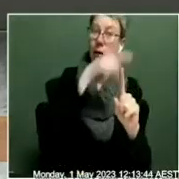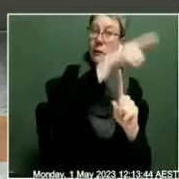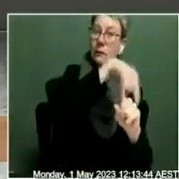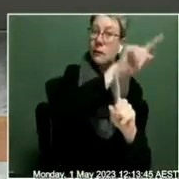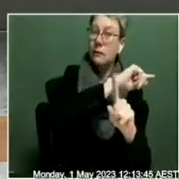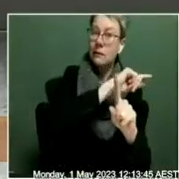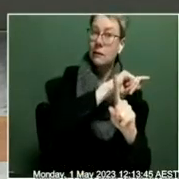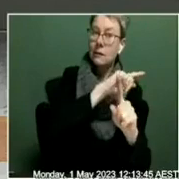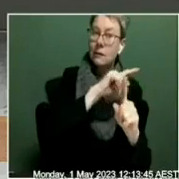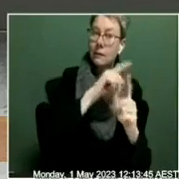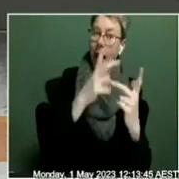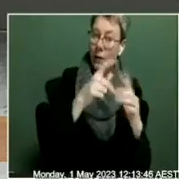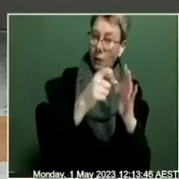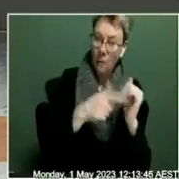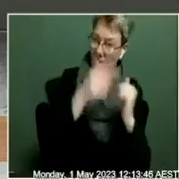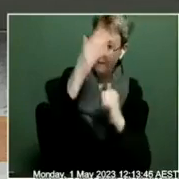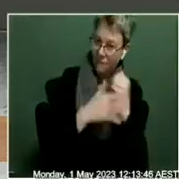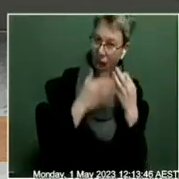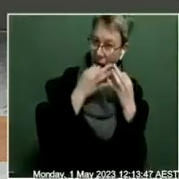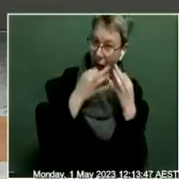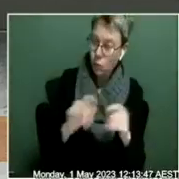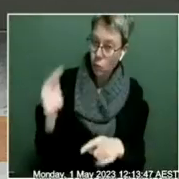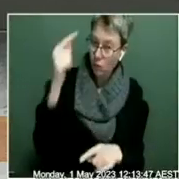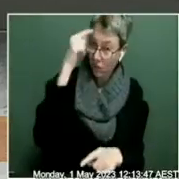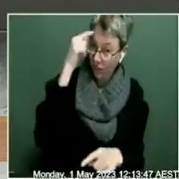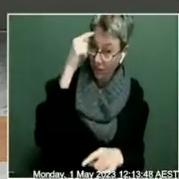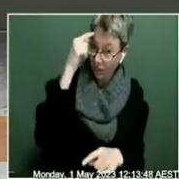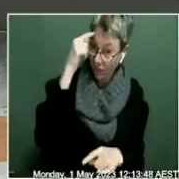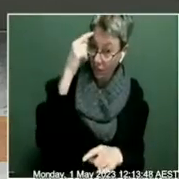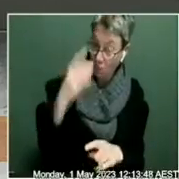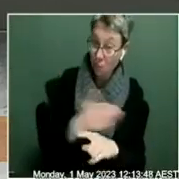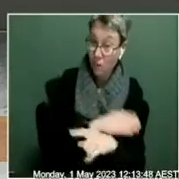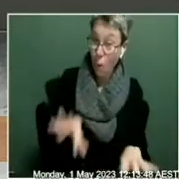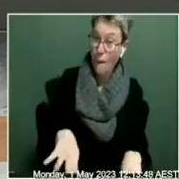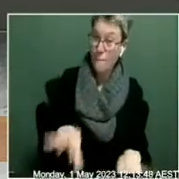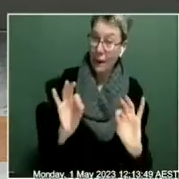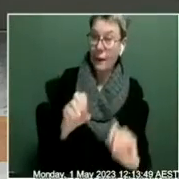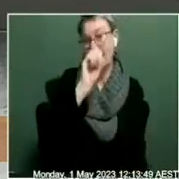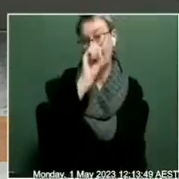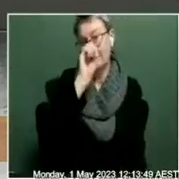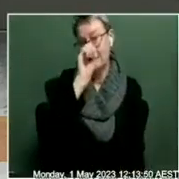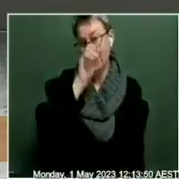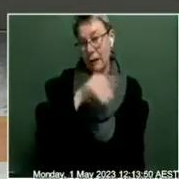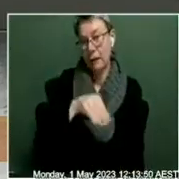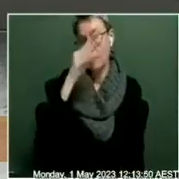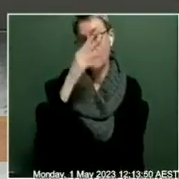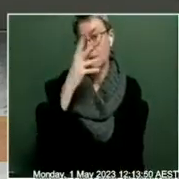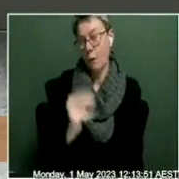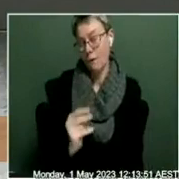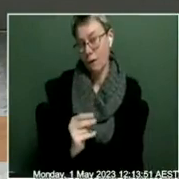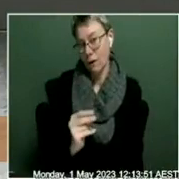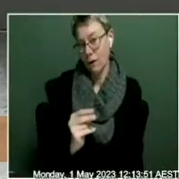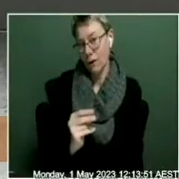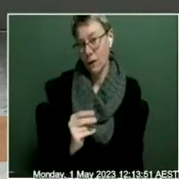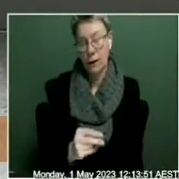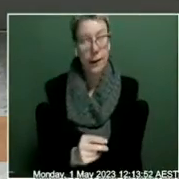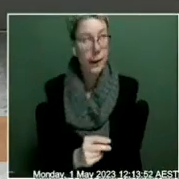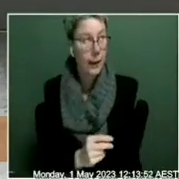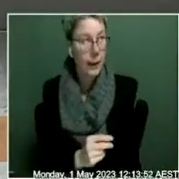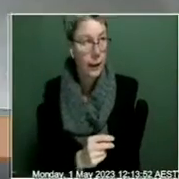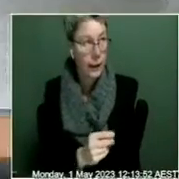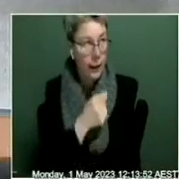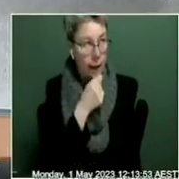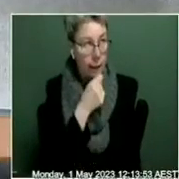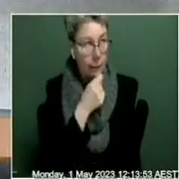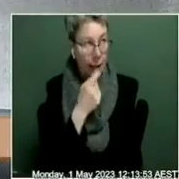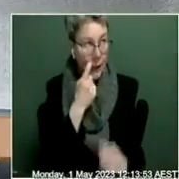I'm being a bit careful because it relates to briefings to Cabinet, so I think that's why I'm being perhaps just a little bit